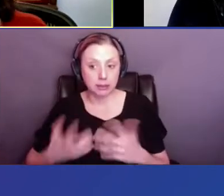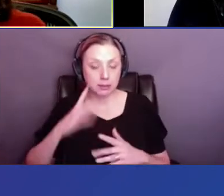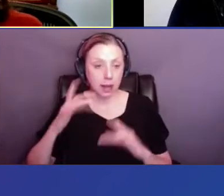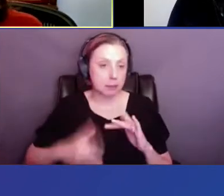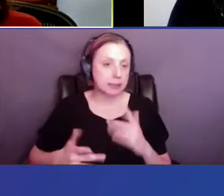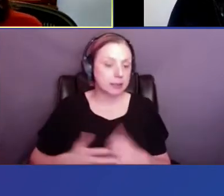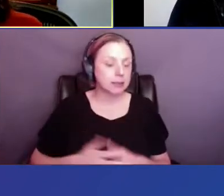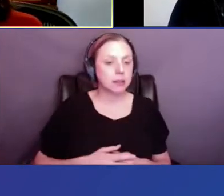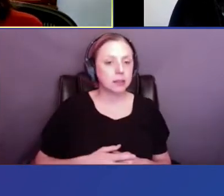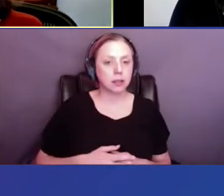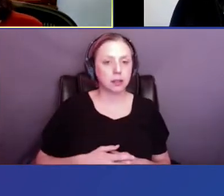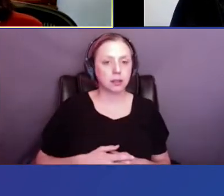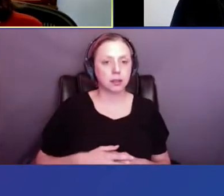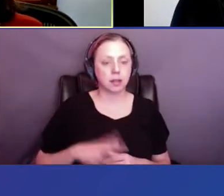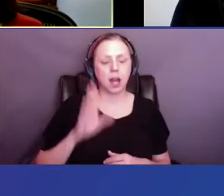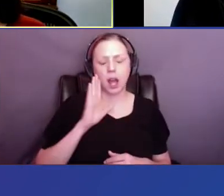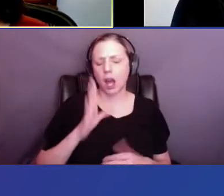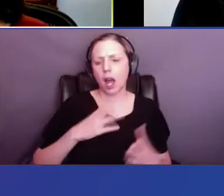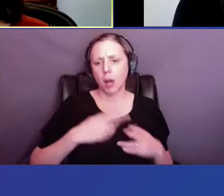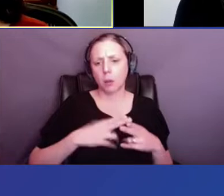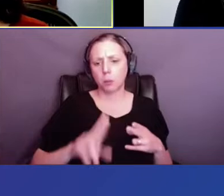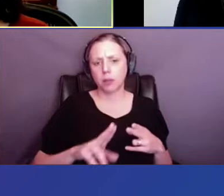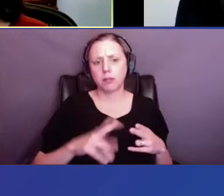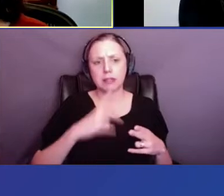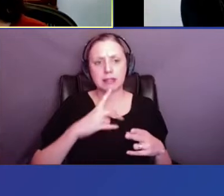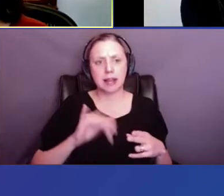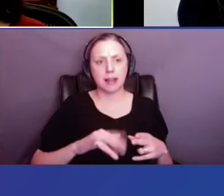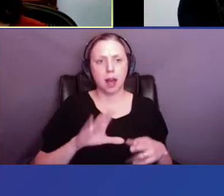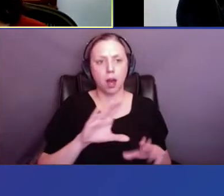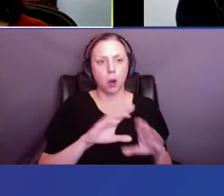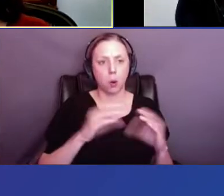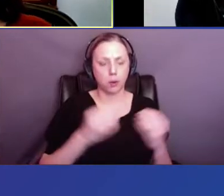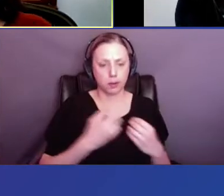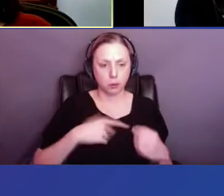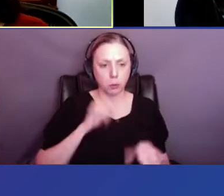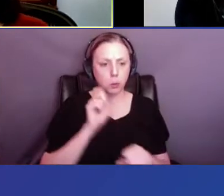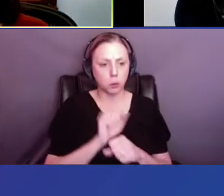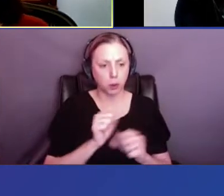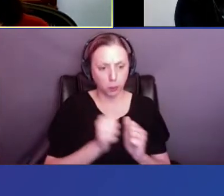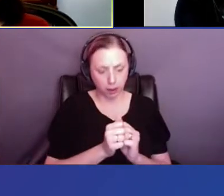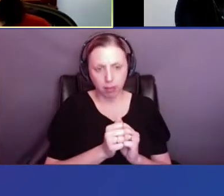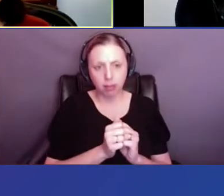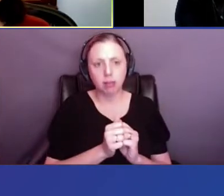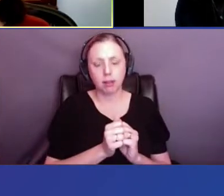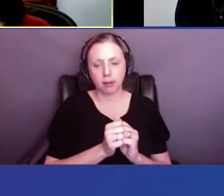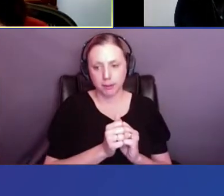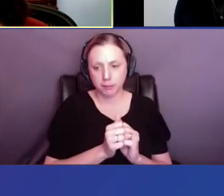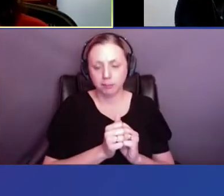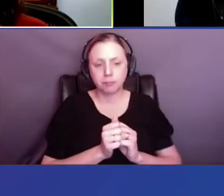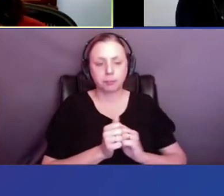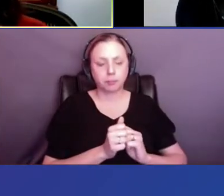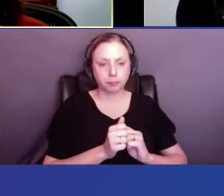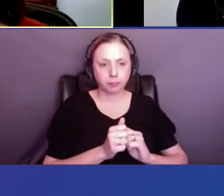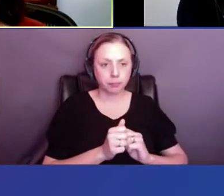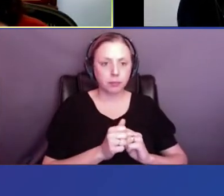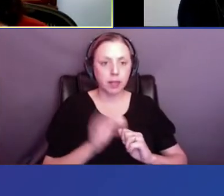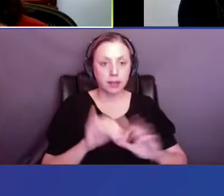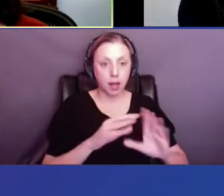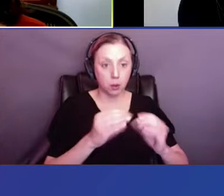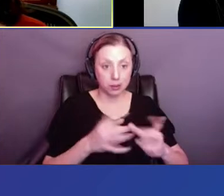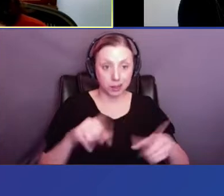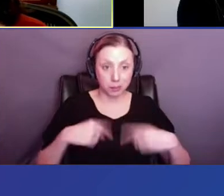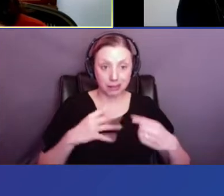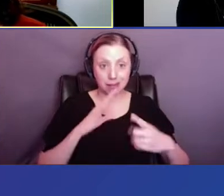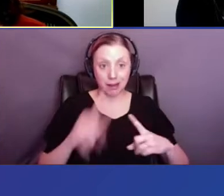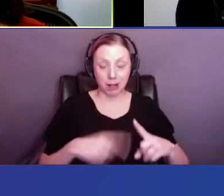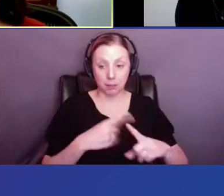I'll just say quickly that the organizations that we work with and I work with specifically have been talking about these